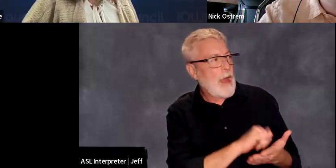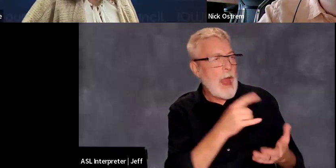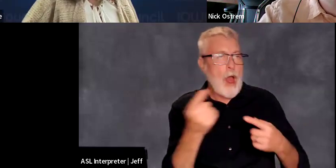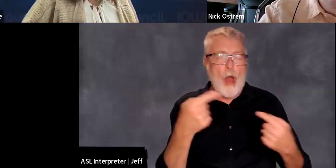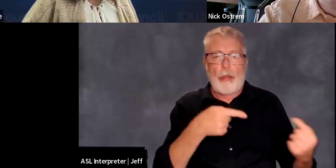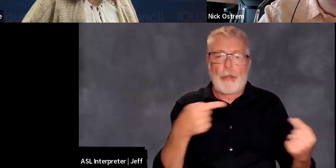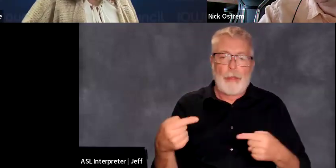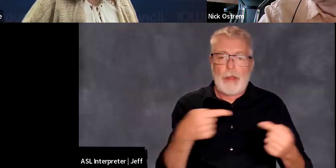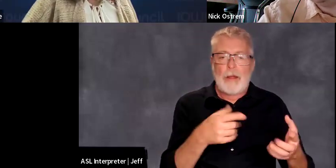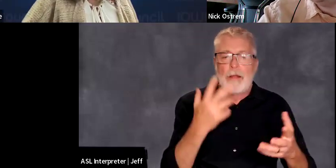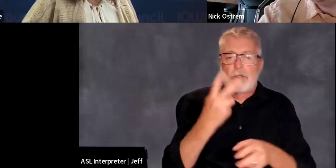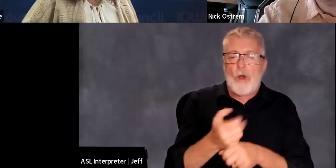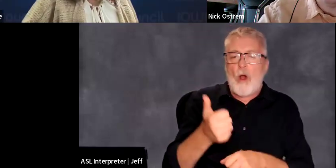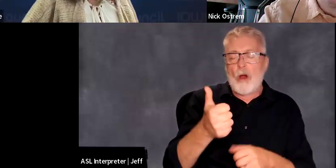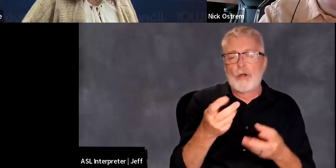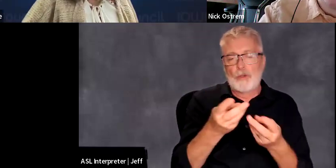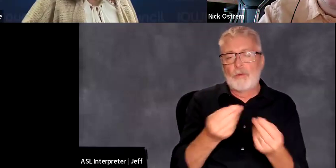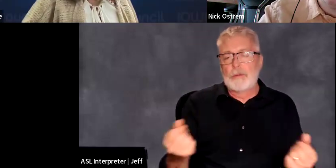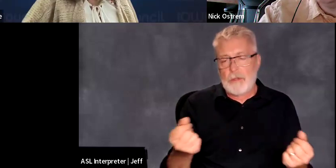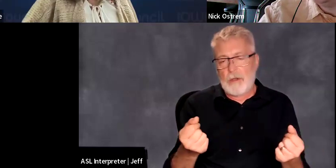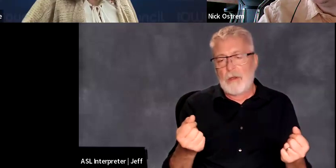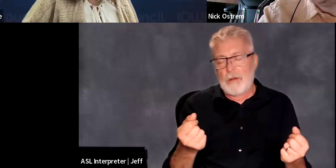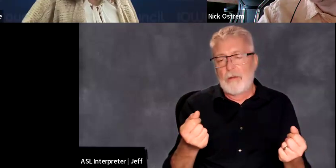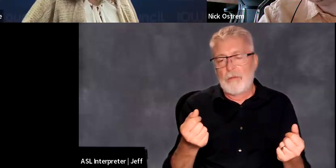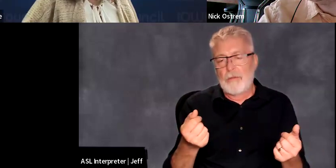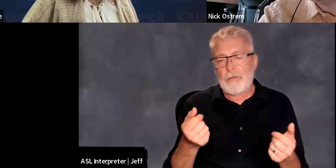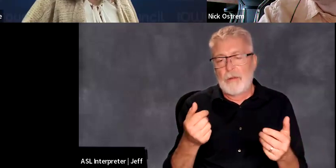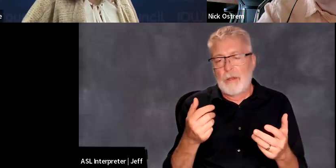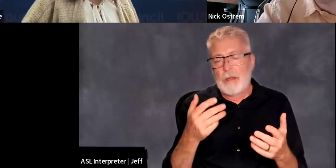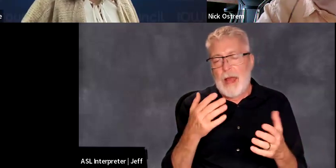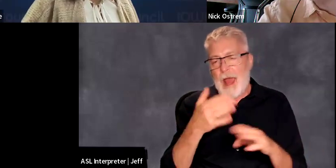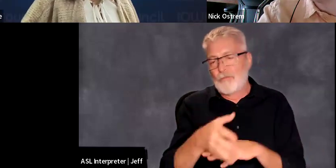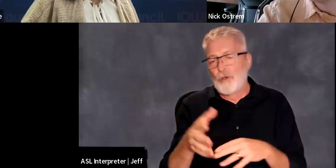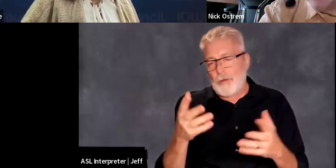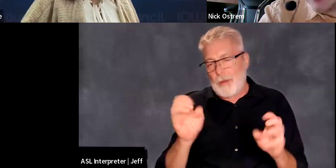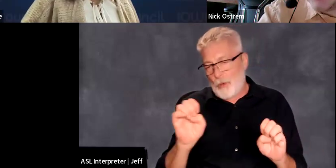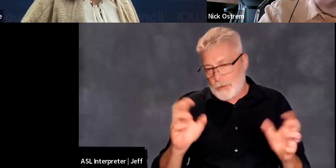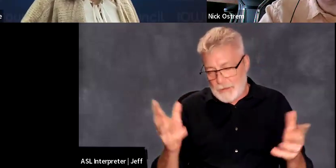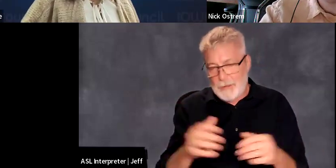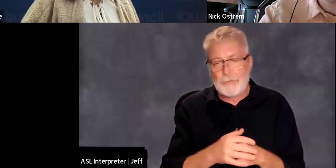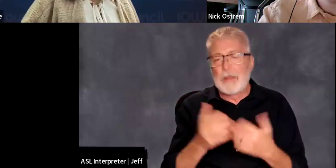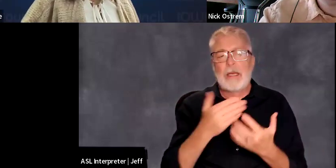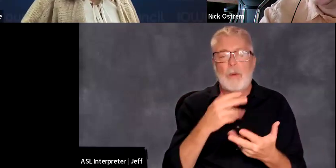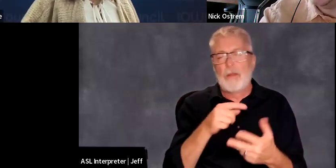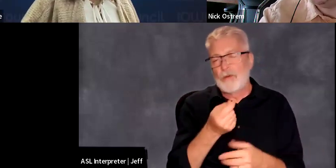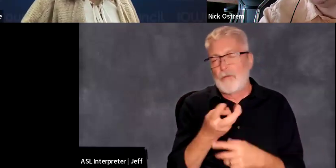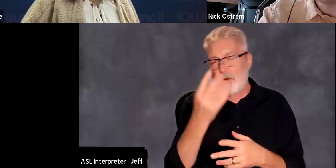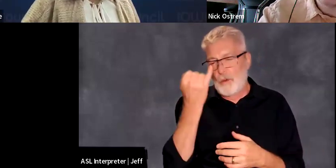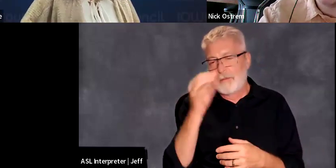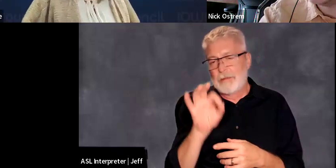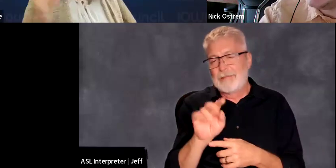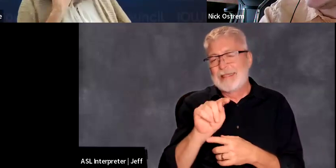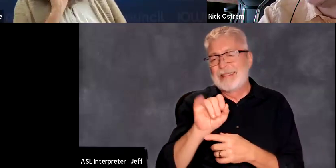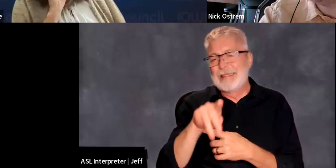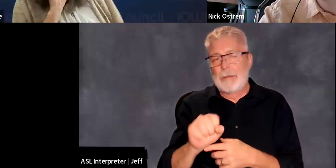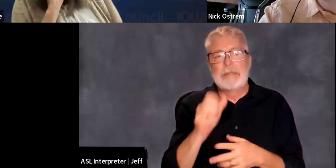harder to sort out when everything is taken and finished. So those are just a few things you can look out for. We'll be